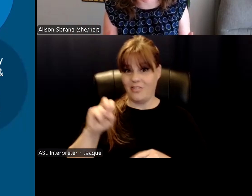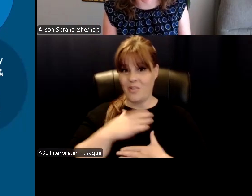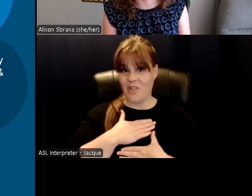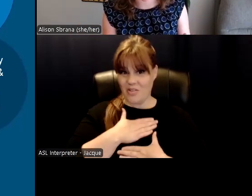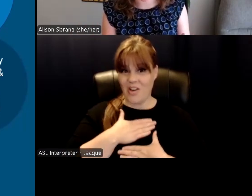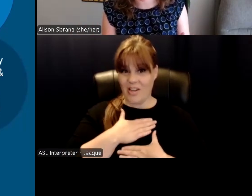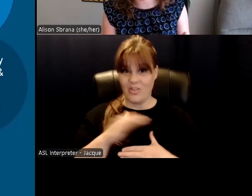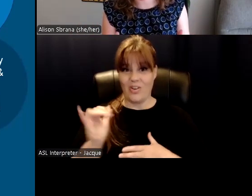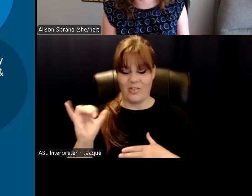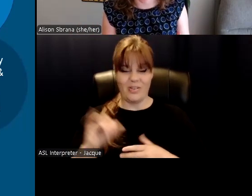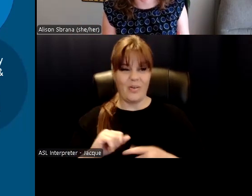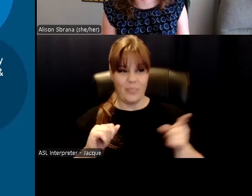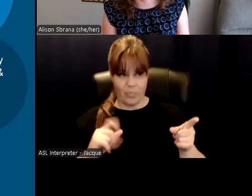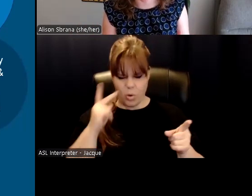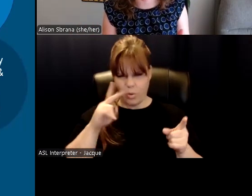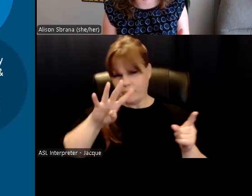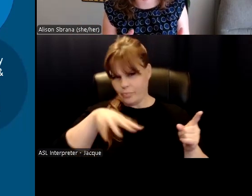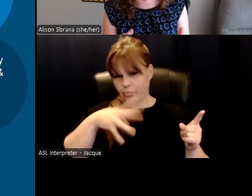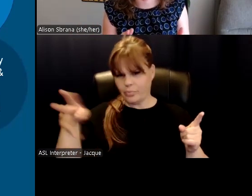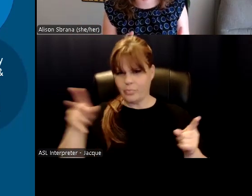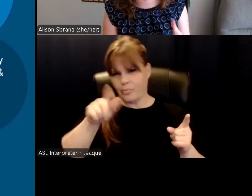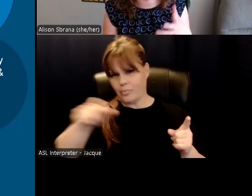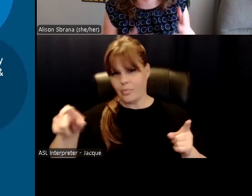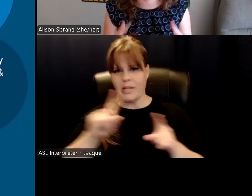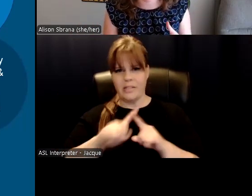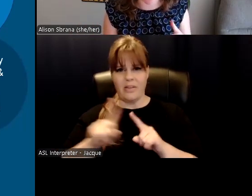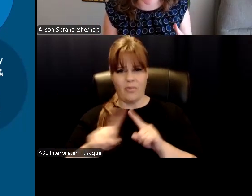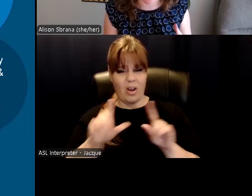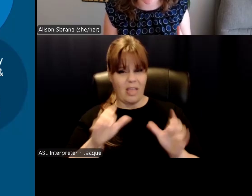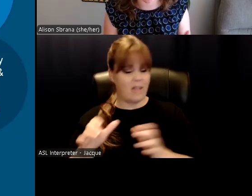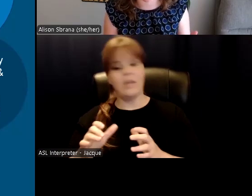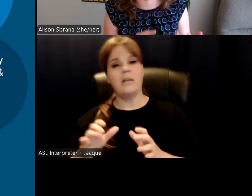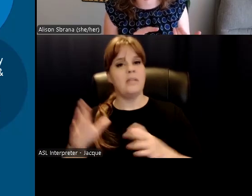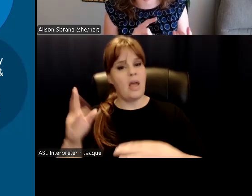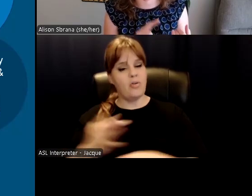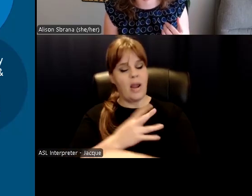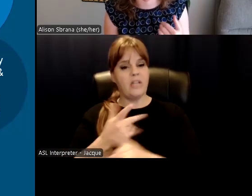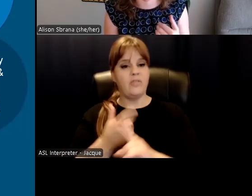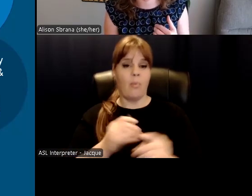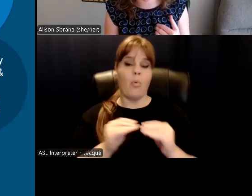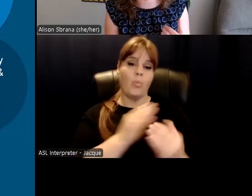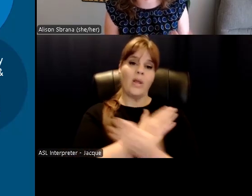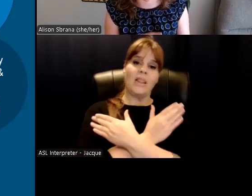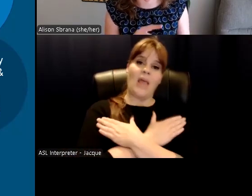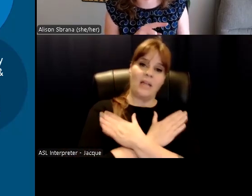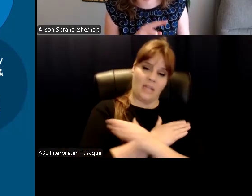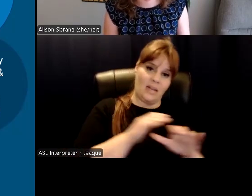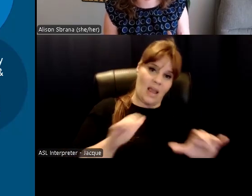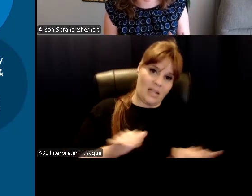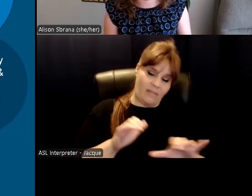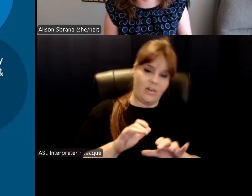this spread, you can see a variety of classes that range from more relaxing activities like an art and nature